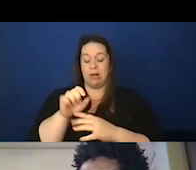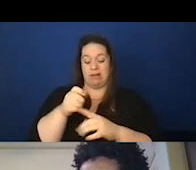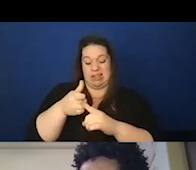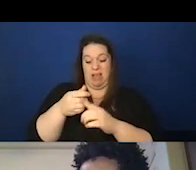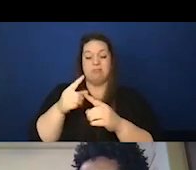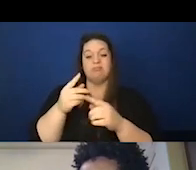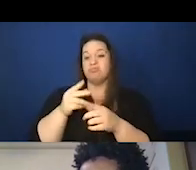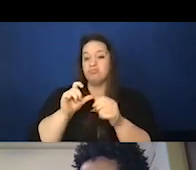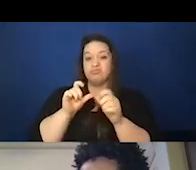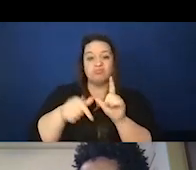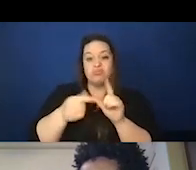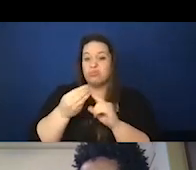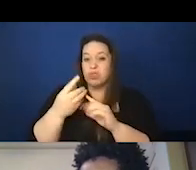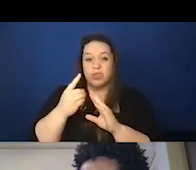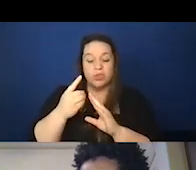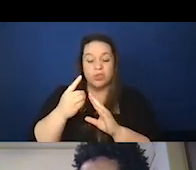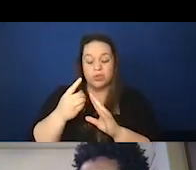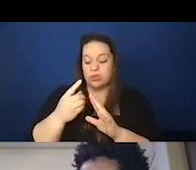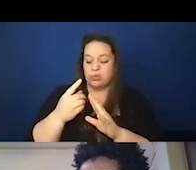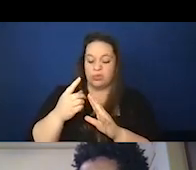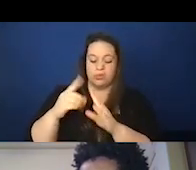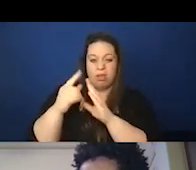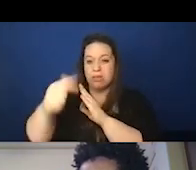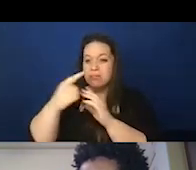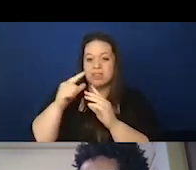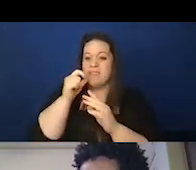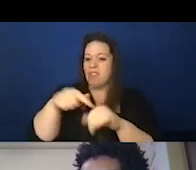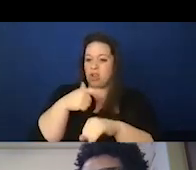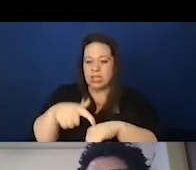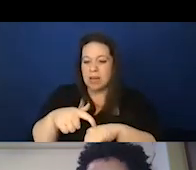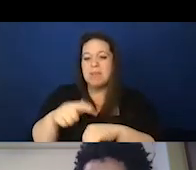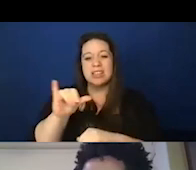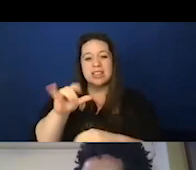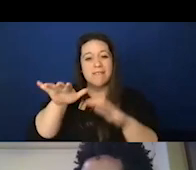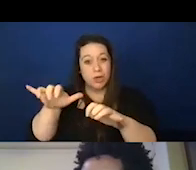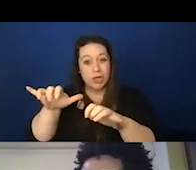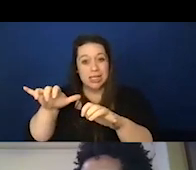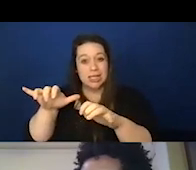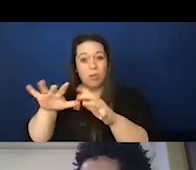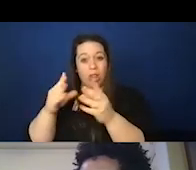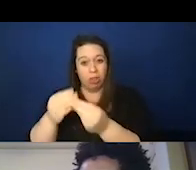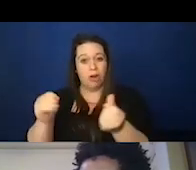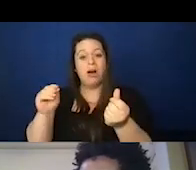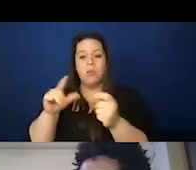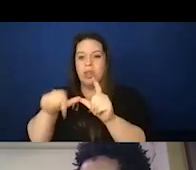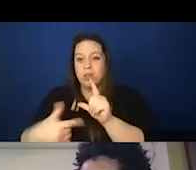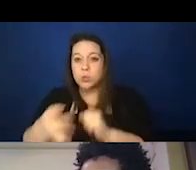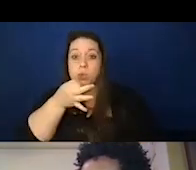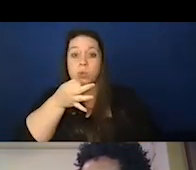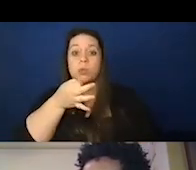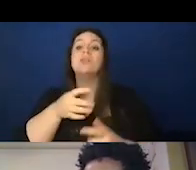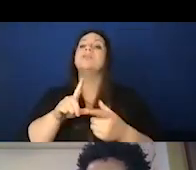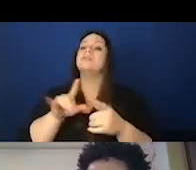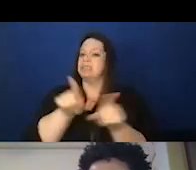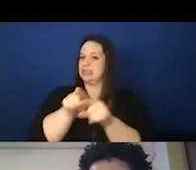And that's why the freezing component of it is so important. Once that code goes into the muscle, you have these ribosomes, these little things